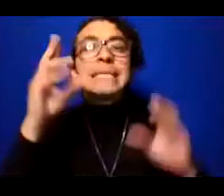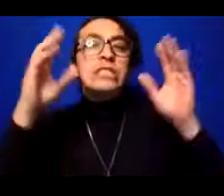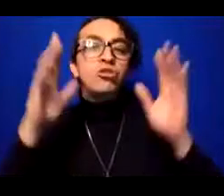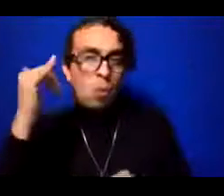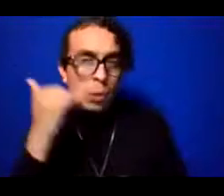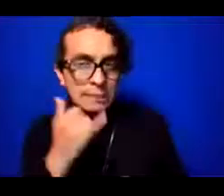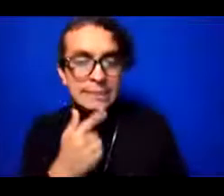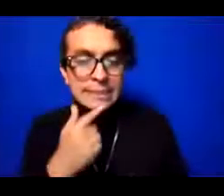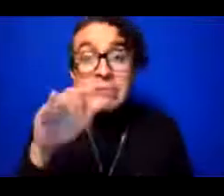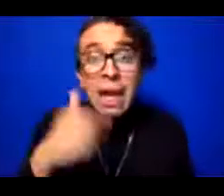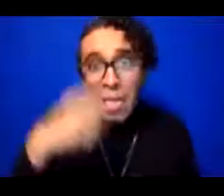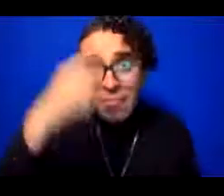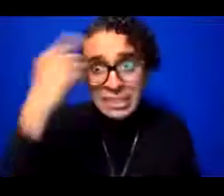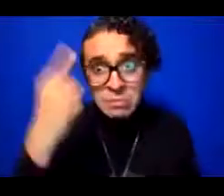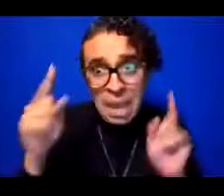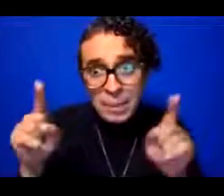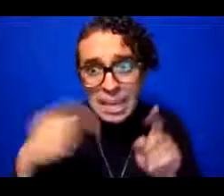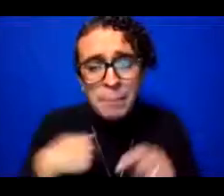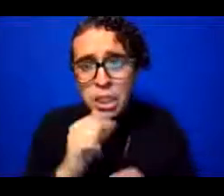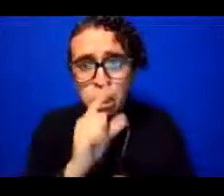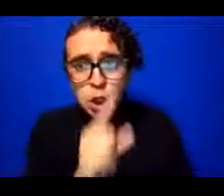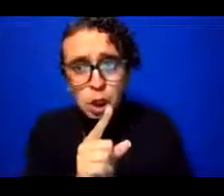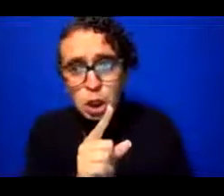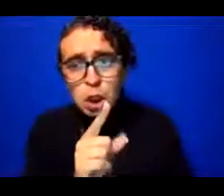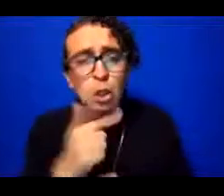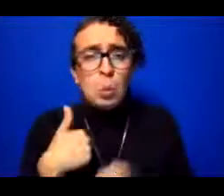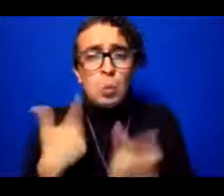I think something's going on and I'm not really sure what